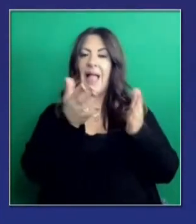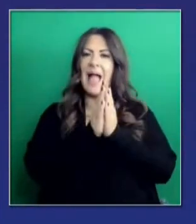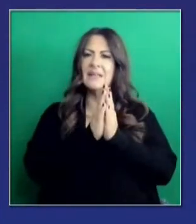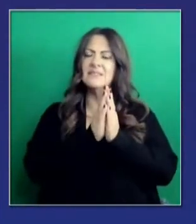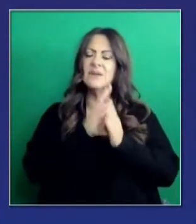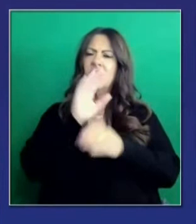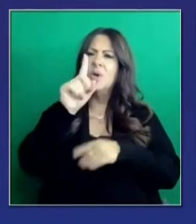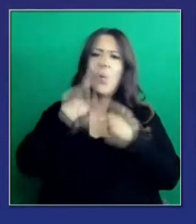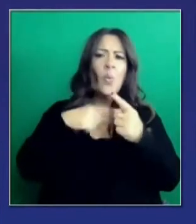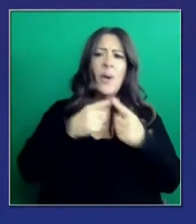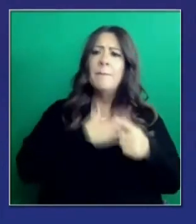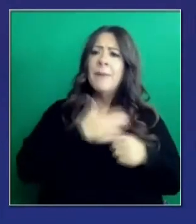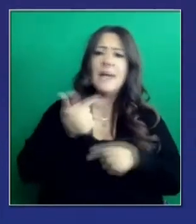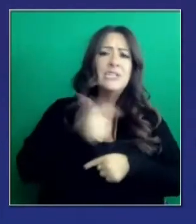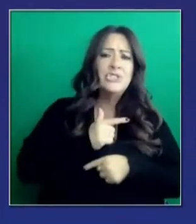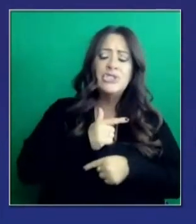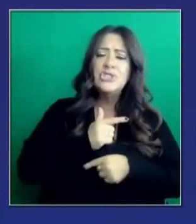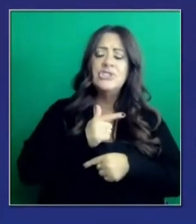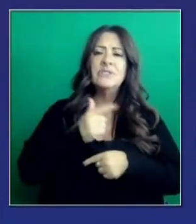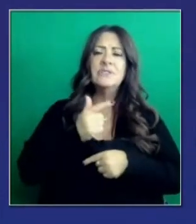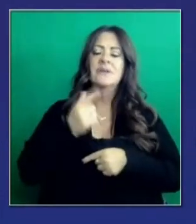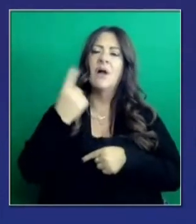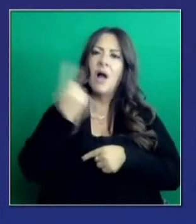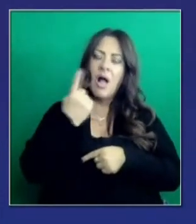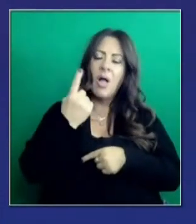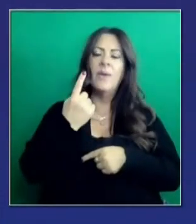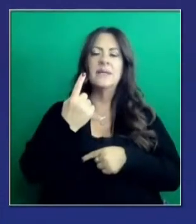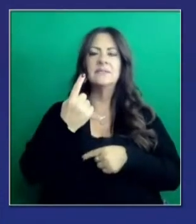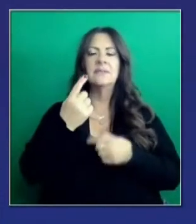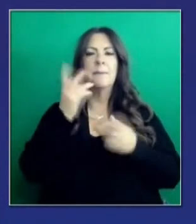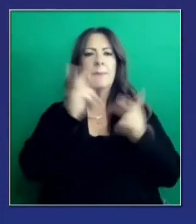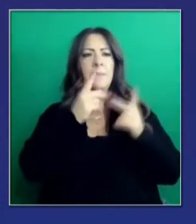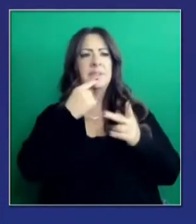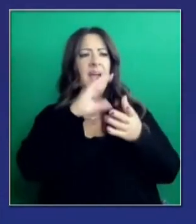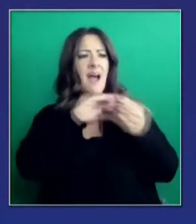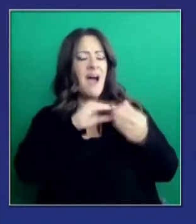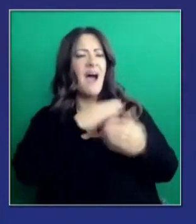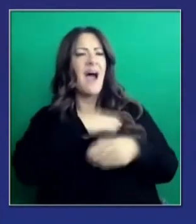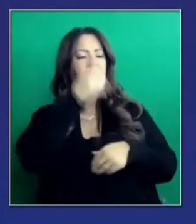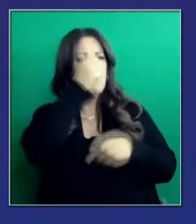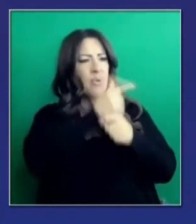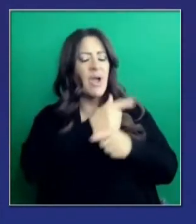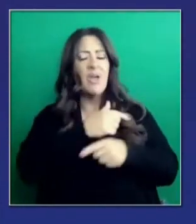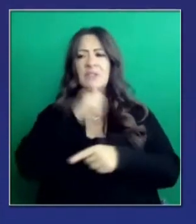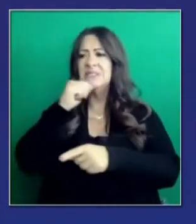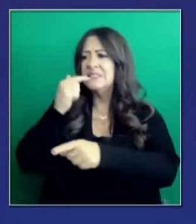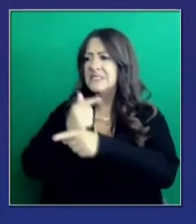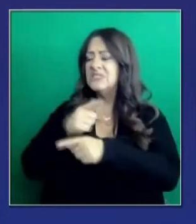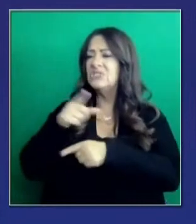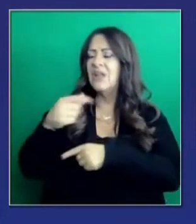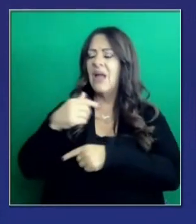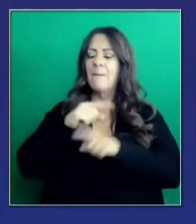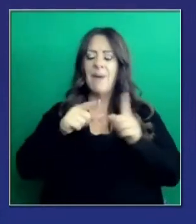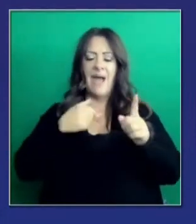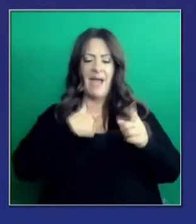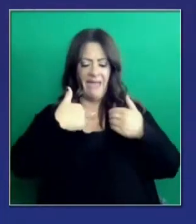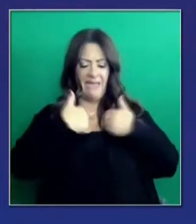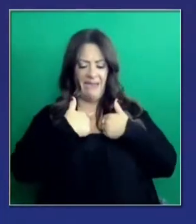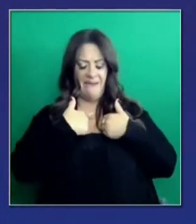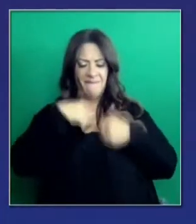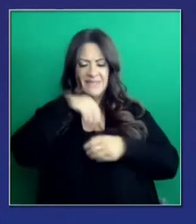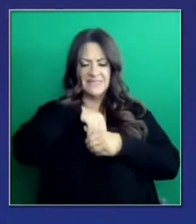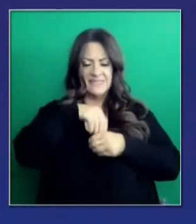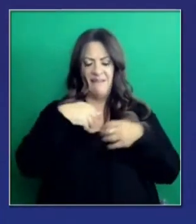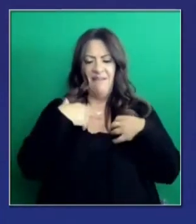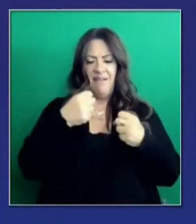my number up? And I've got a sister, I've got a brother, I've got a pre-existing condition, I'm not 65, I'm 64, all